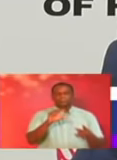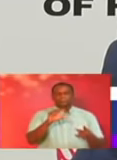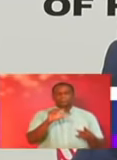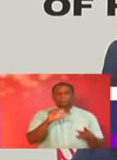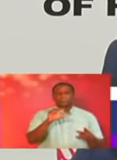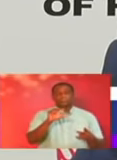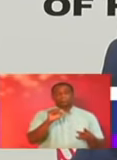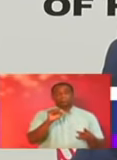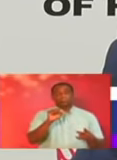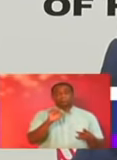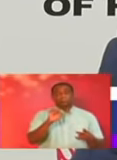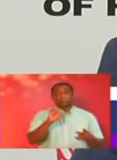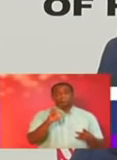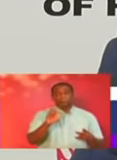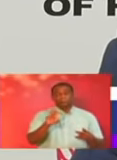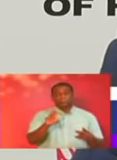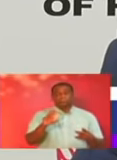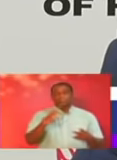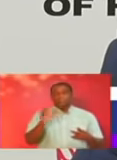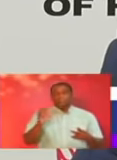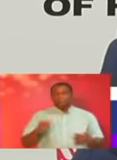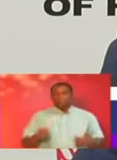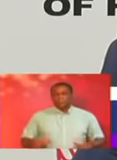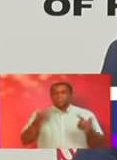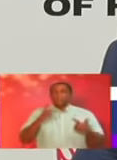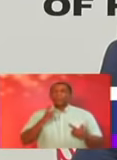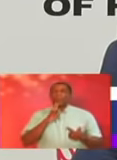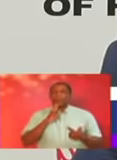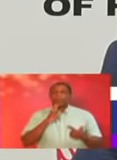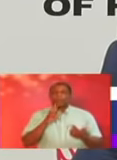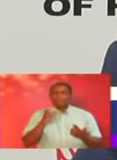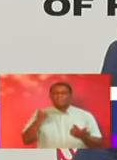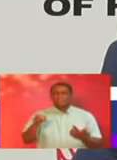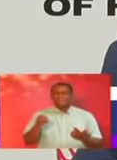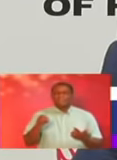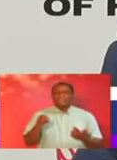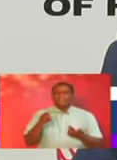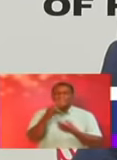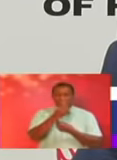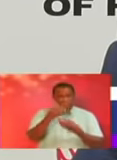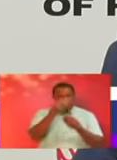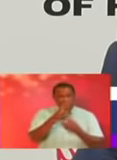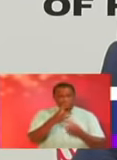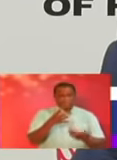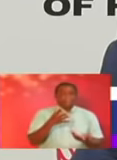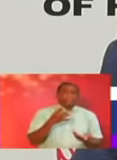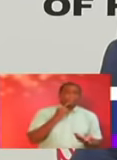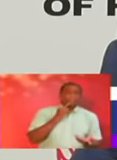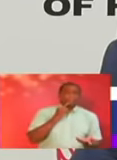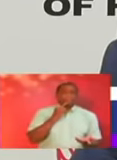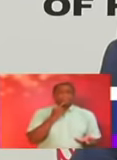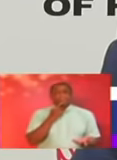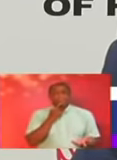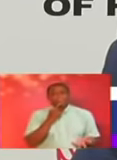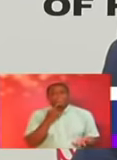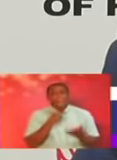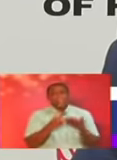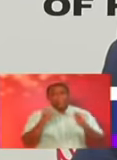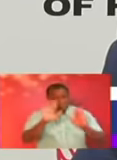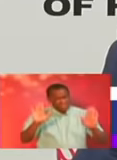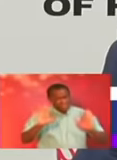Waters, they did express some initial disappointment, I believe, last week, Sunday, when they were